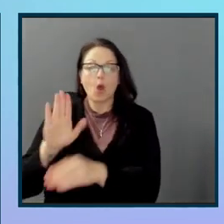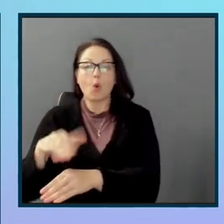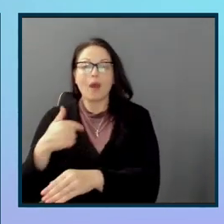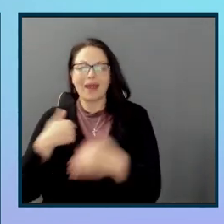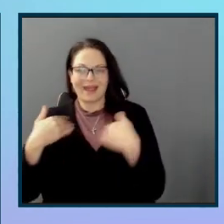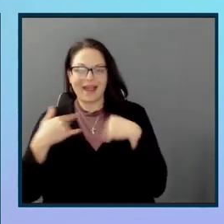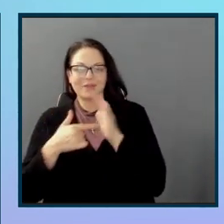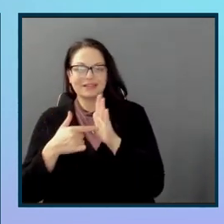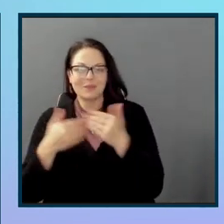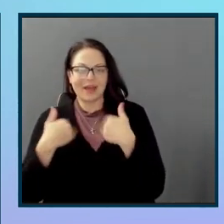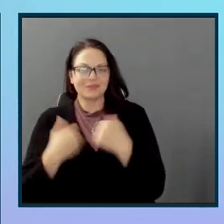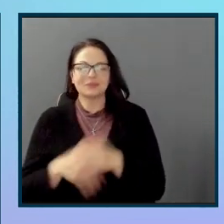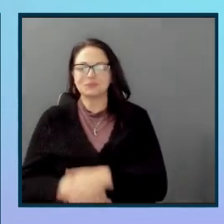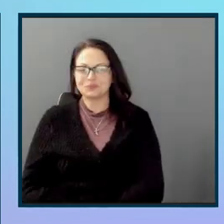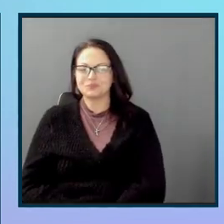example.